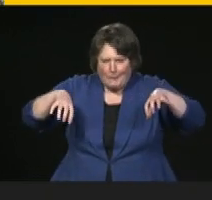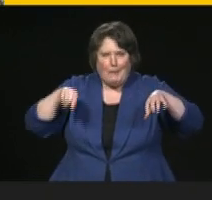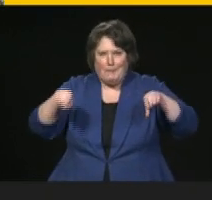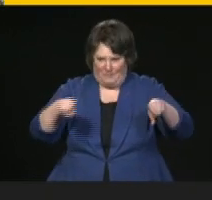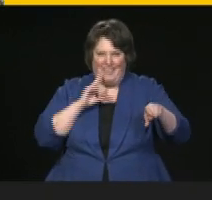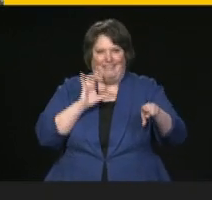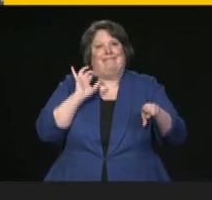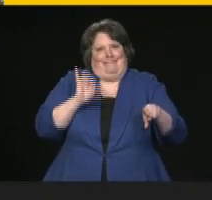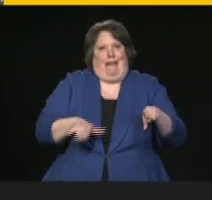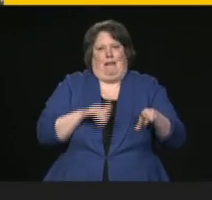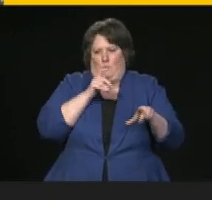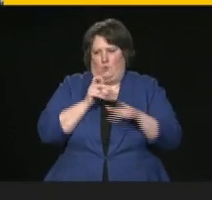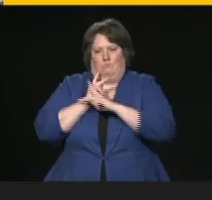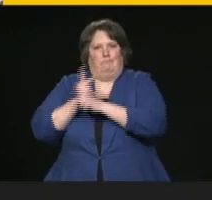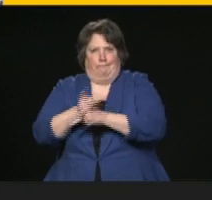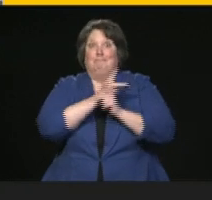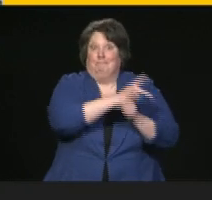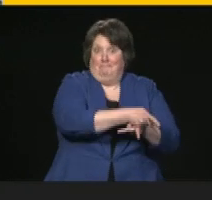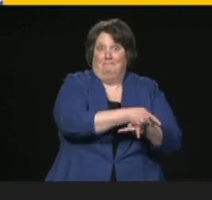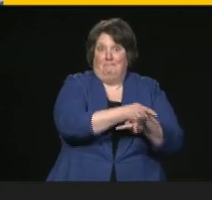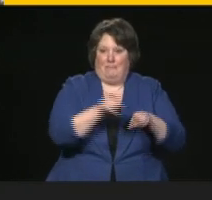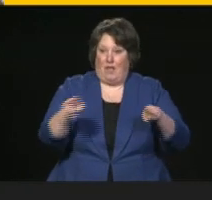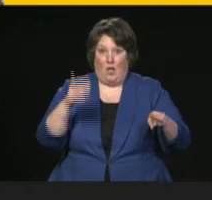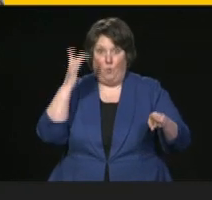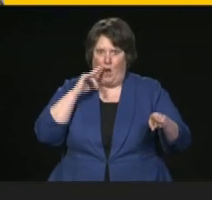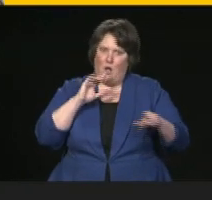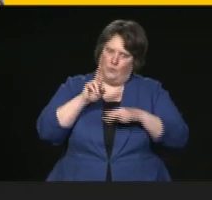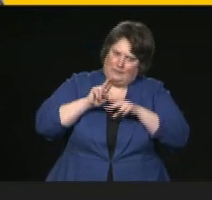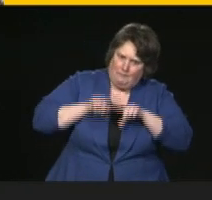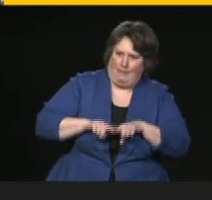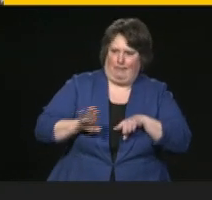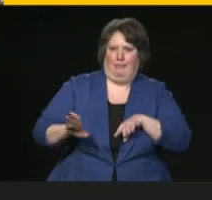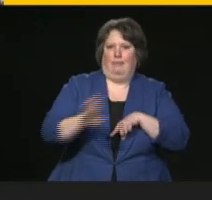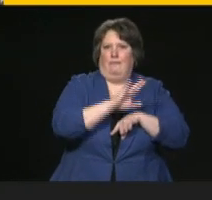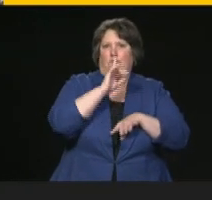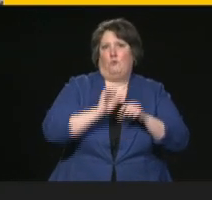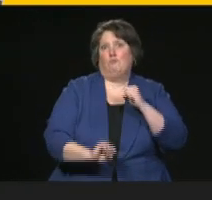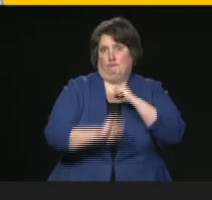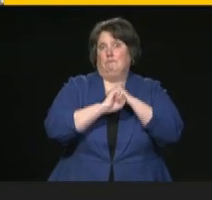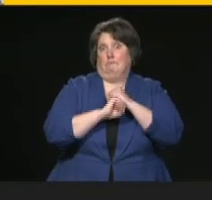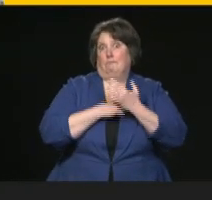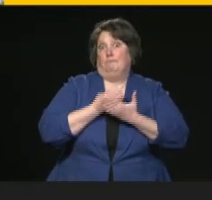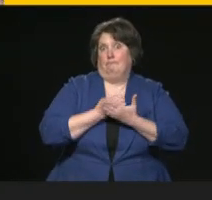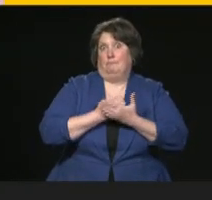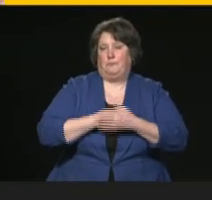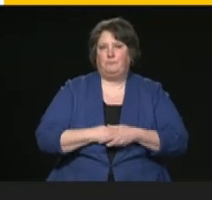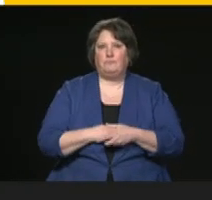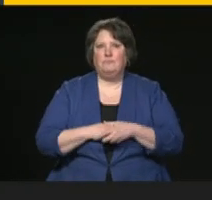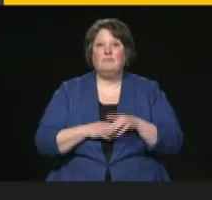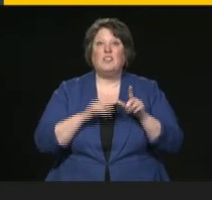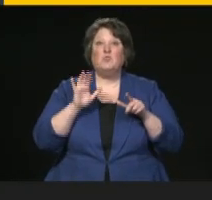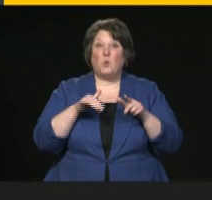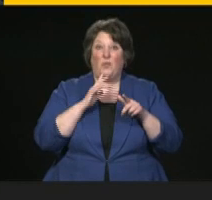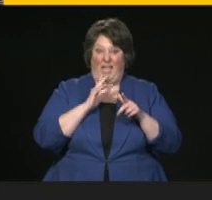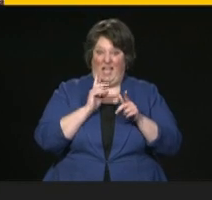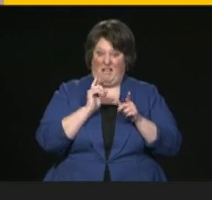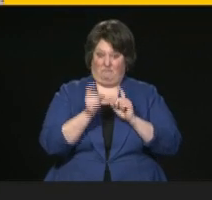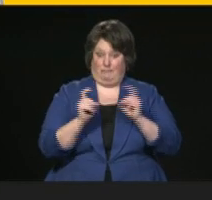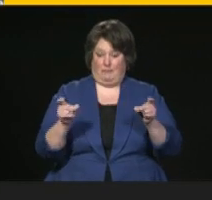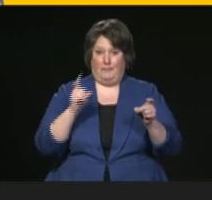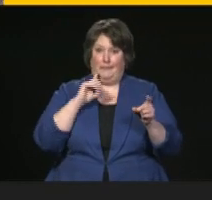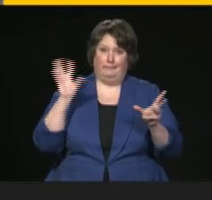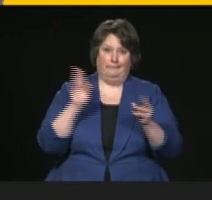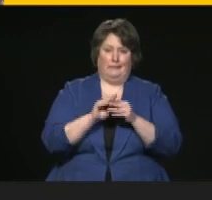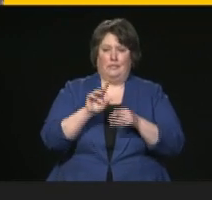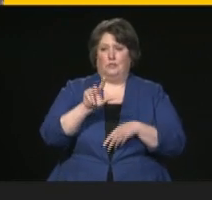economy. This program will provide $25 billion of support for Canada's small businesses.